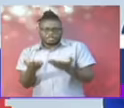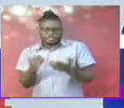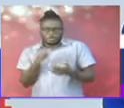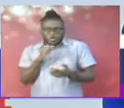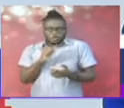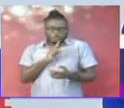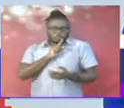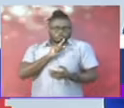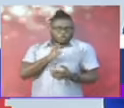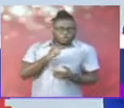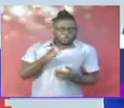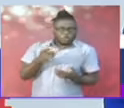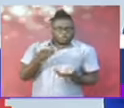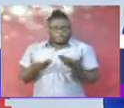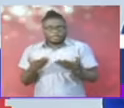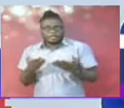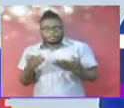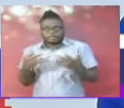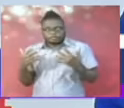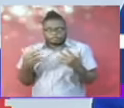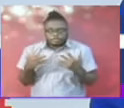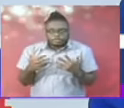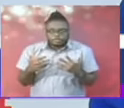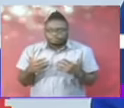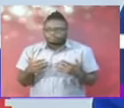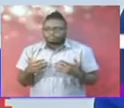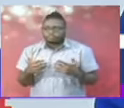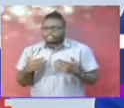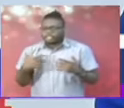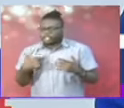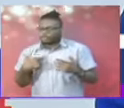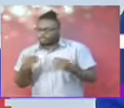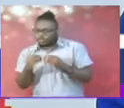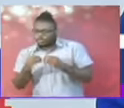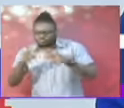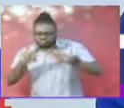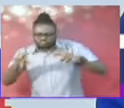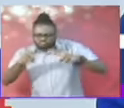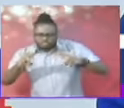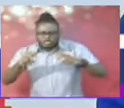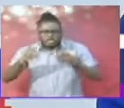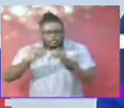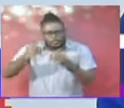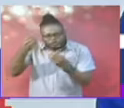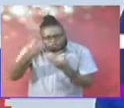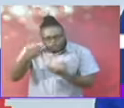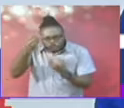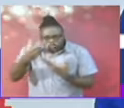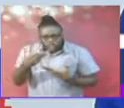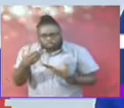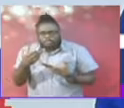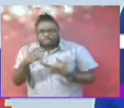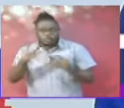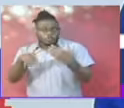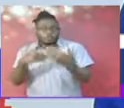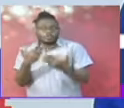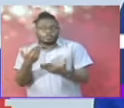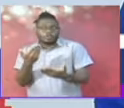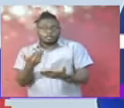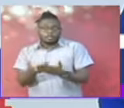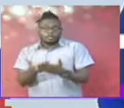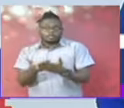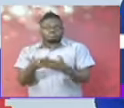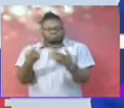and check your doctor so that you can make an informed decision. Let's all make a difference and vaccinate TNT. Thank